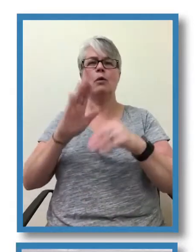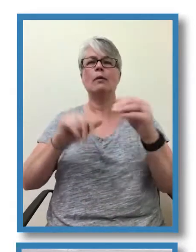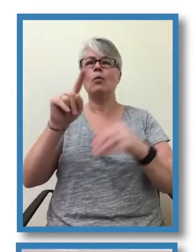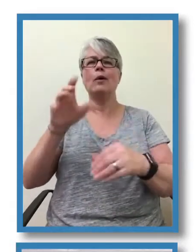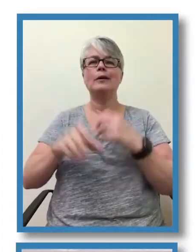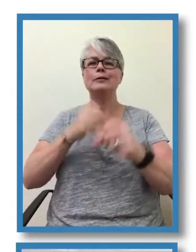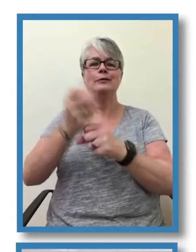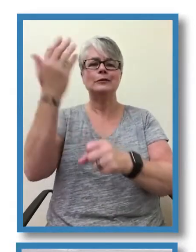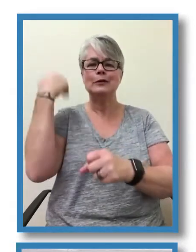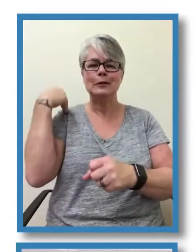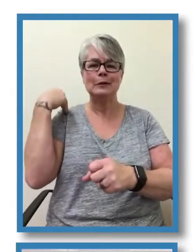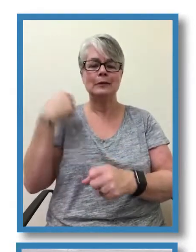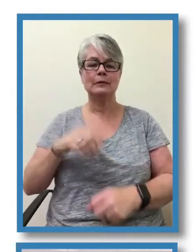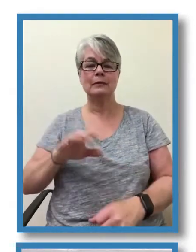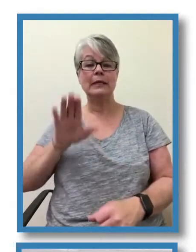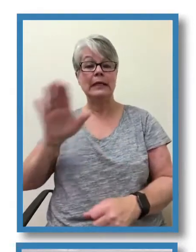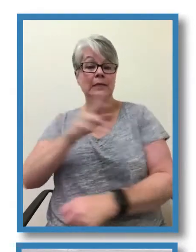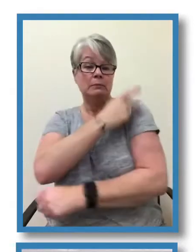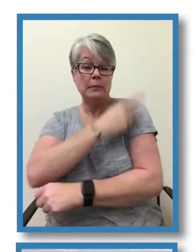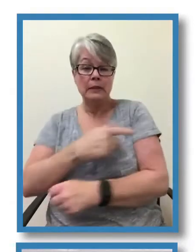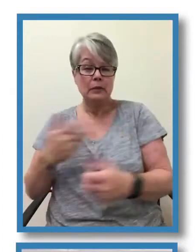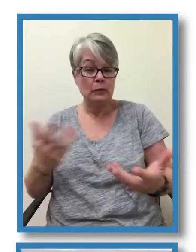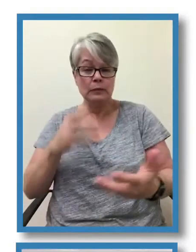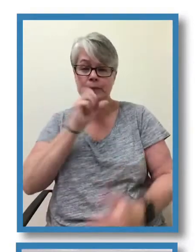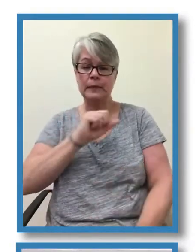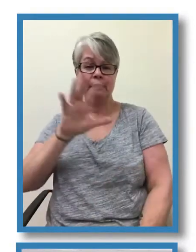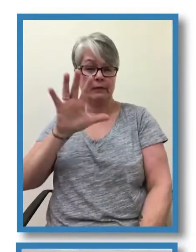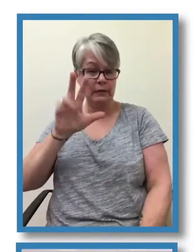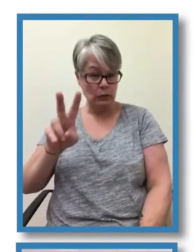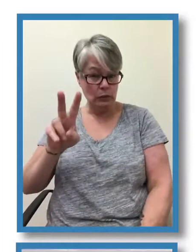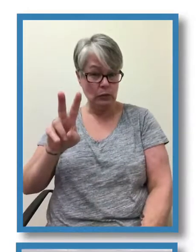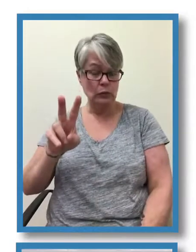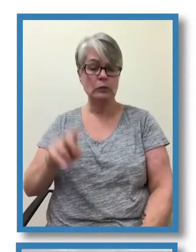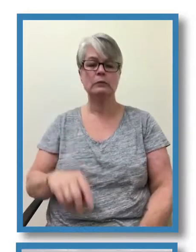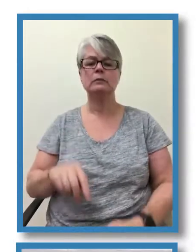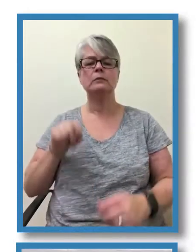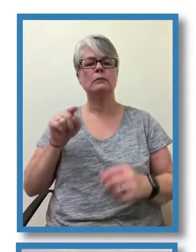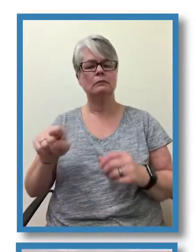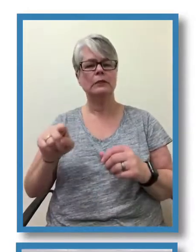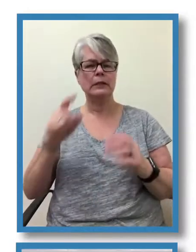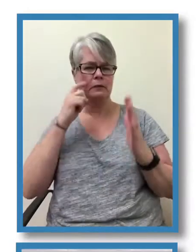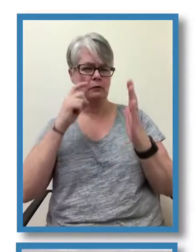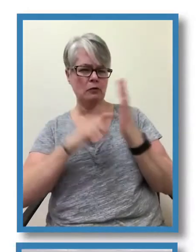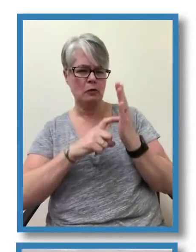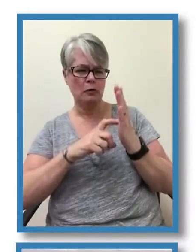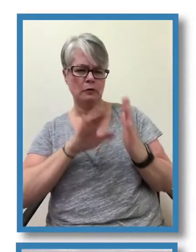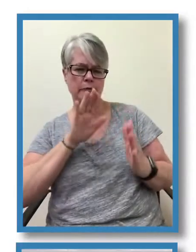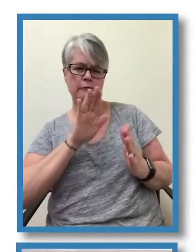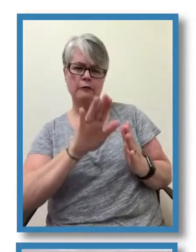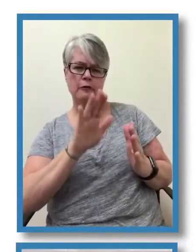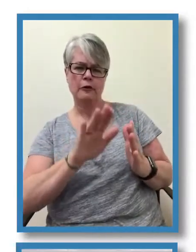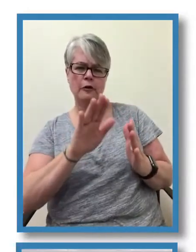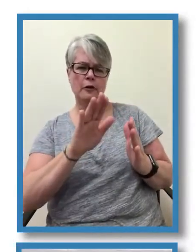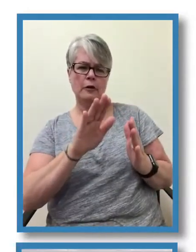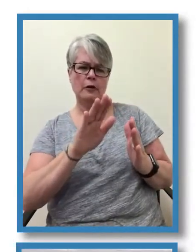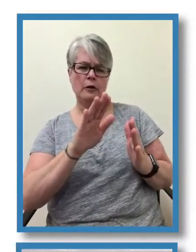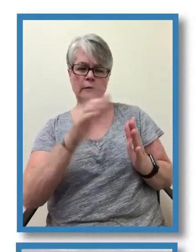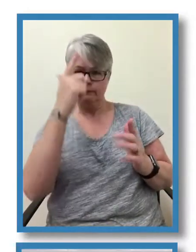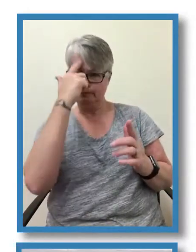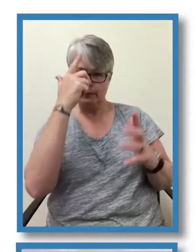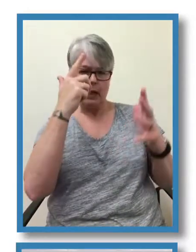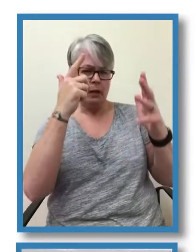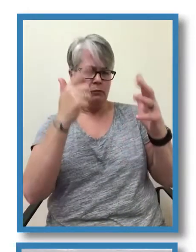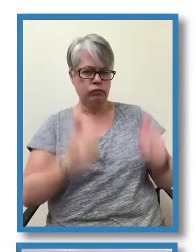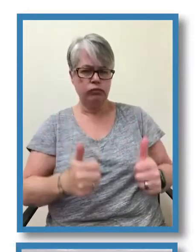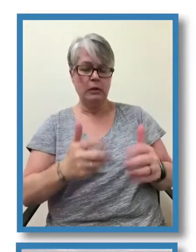progressed, developed, beginning with memory impairment, developed paranoia, immobility, and died after 4